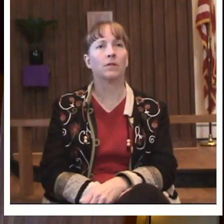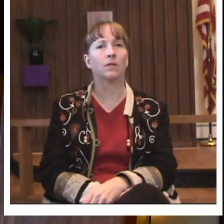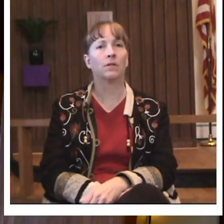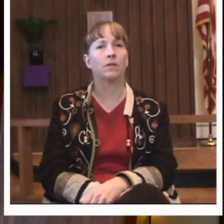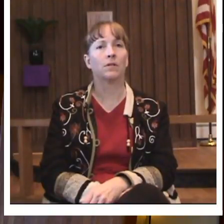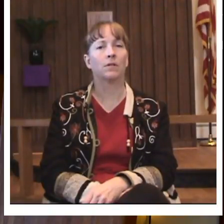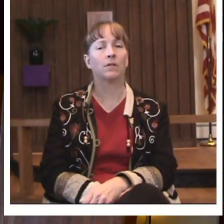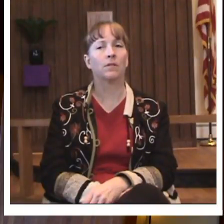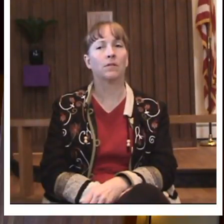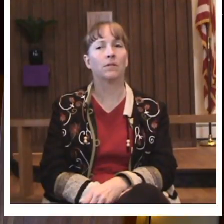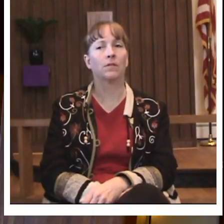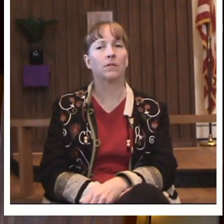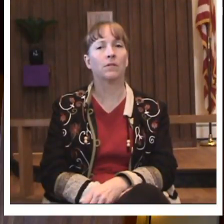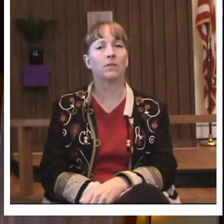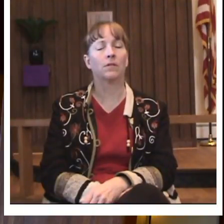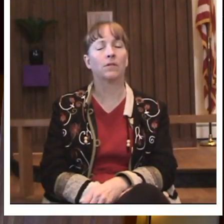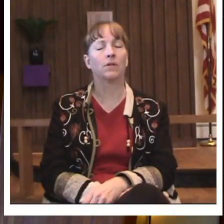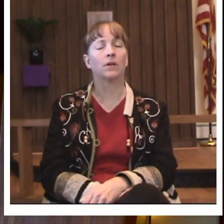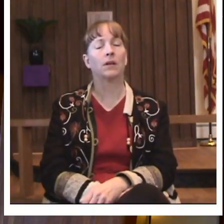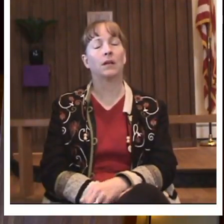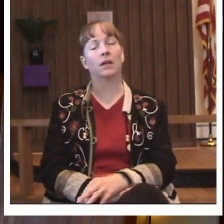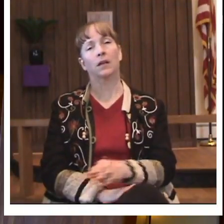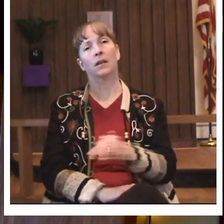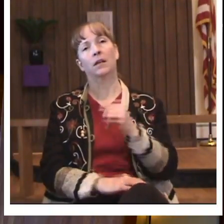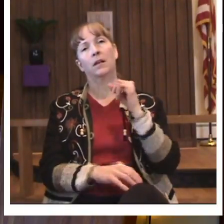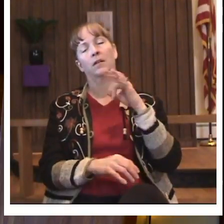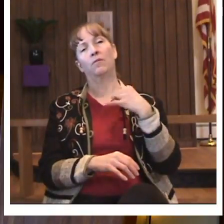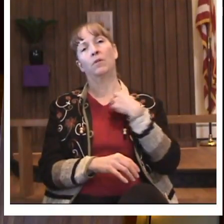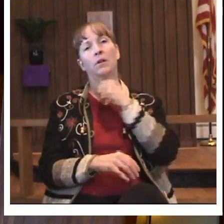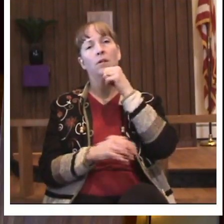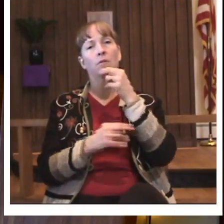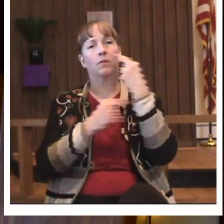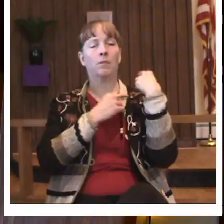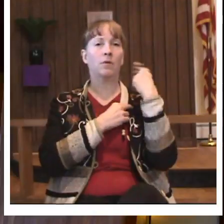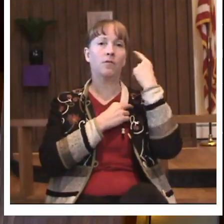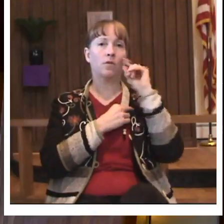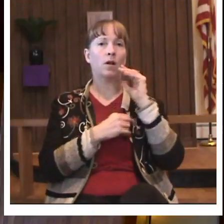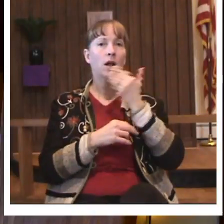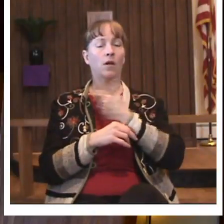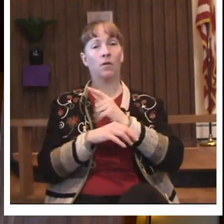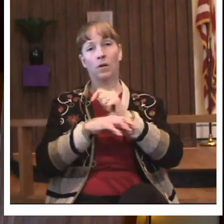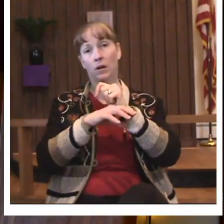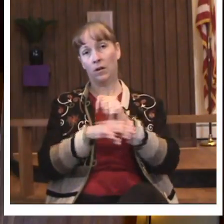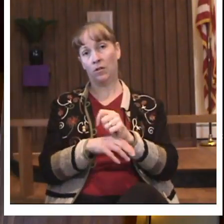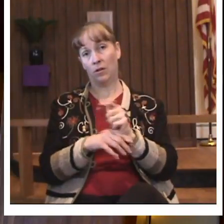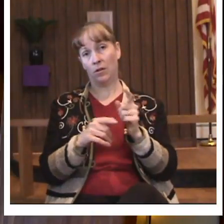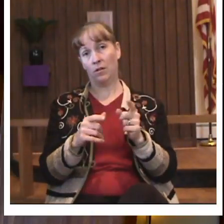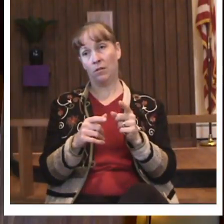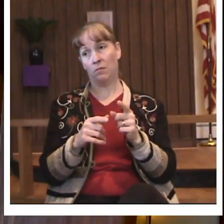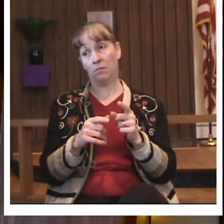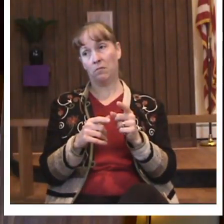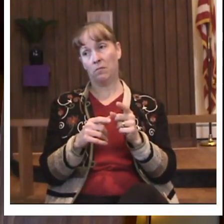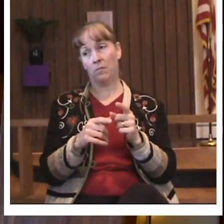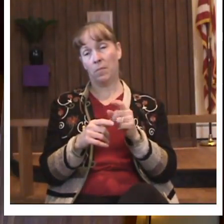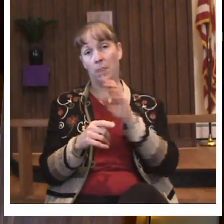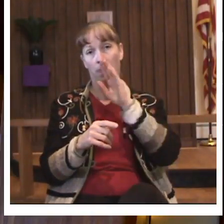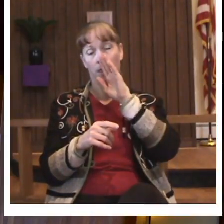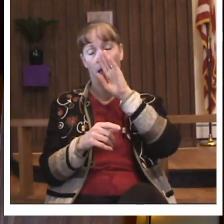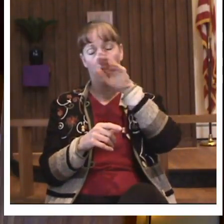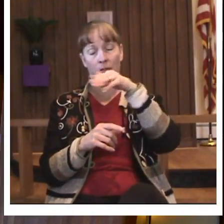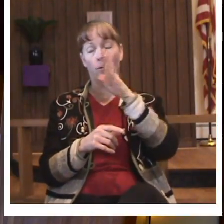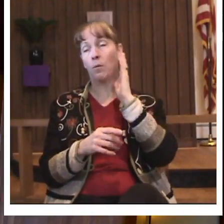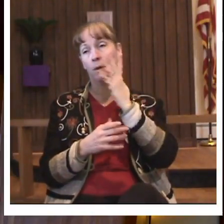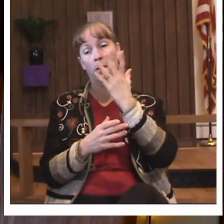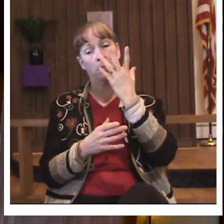If we're not responsible for our own tradition, the elephant will be missing its